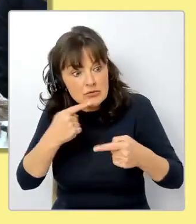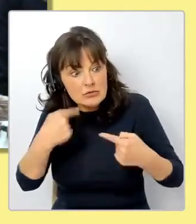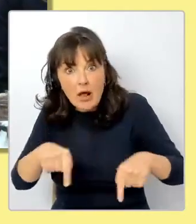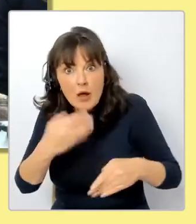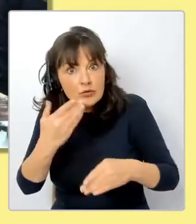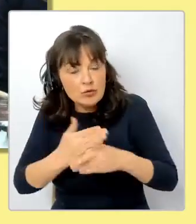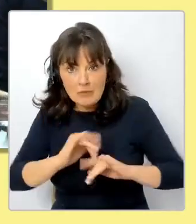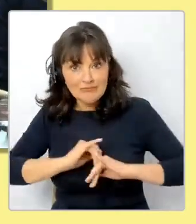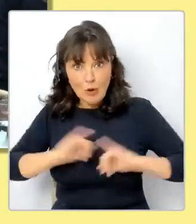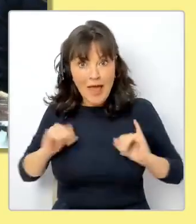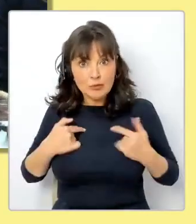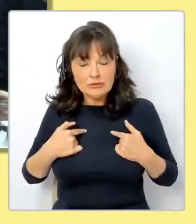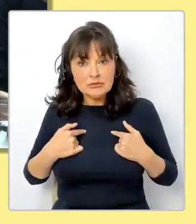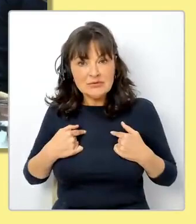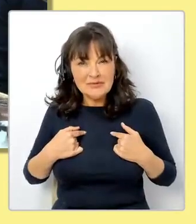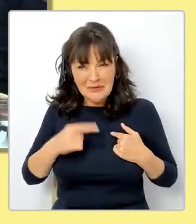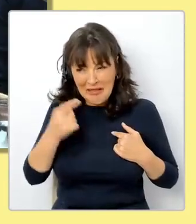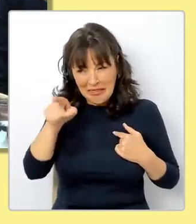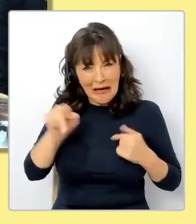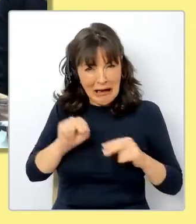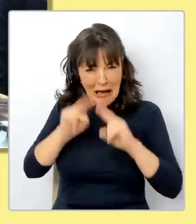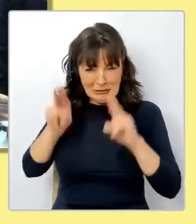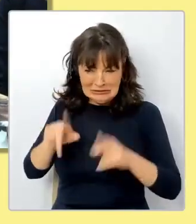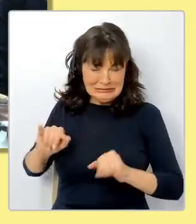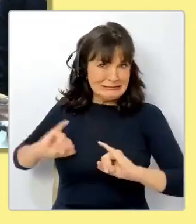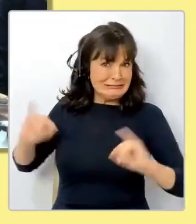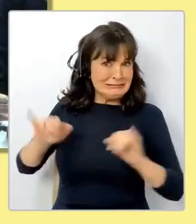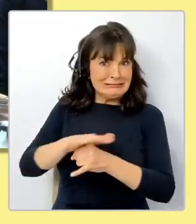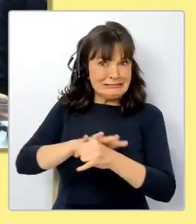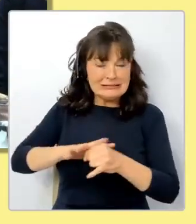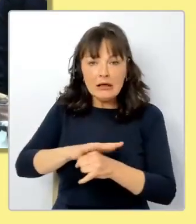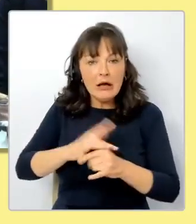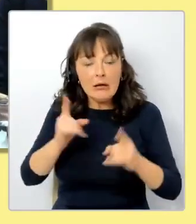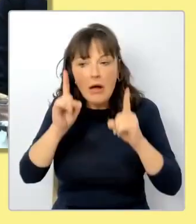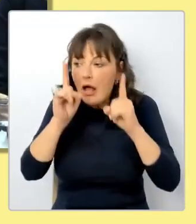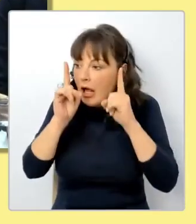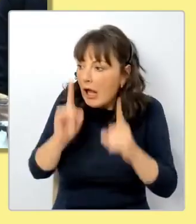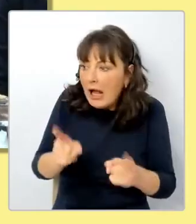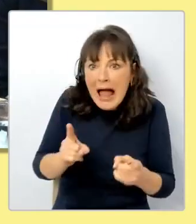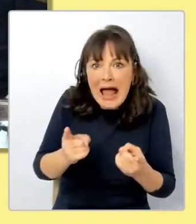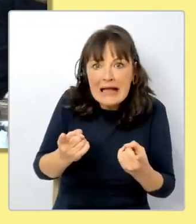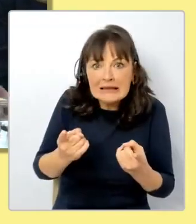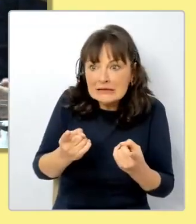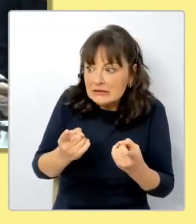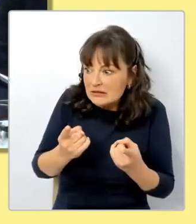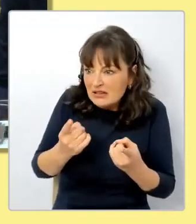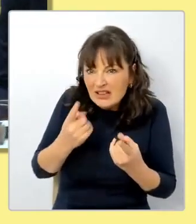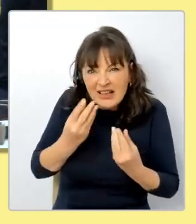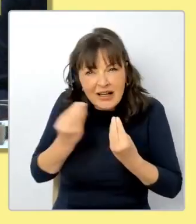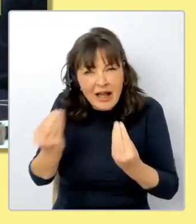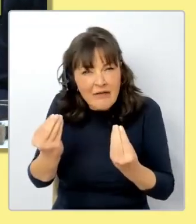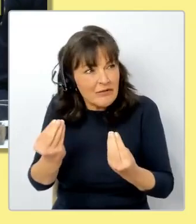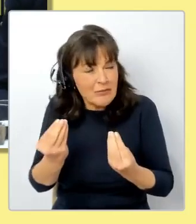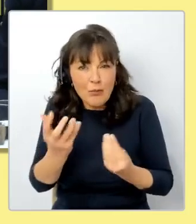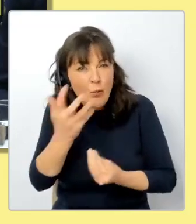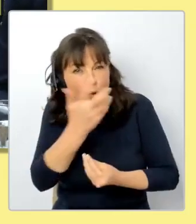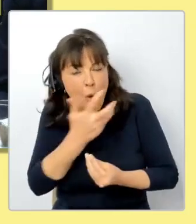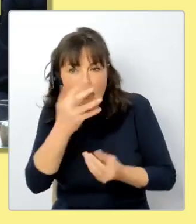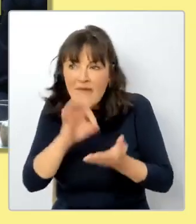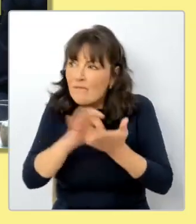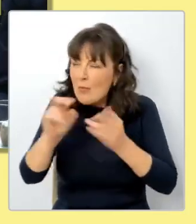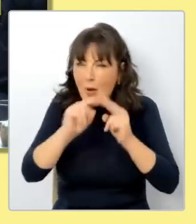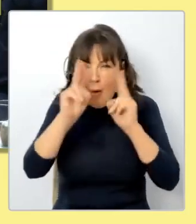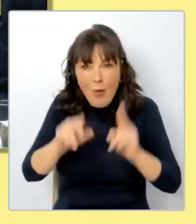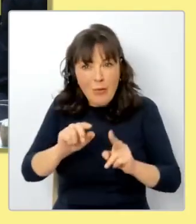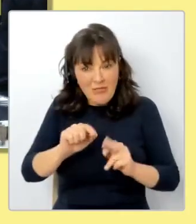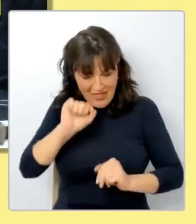in horrendous circumstances and can't give them warm, affordable homes. A country which has a track